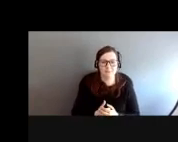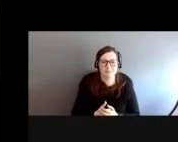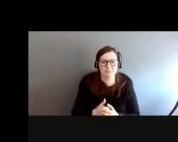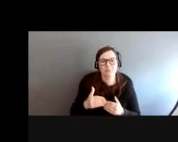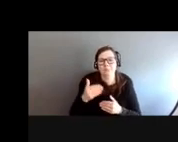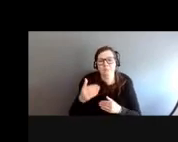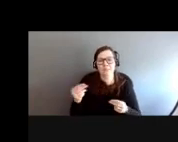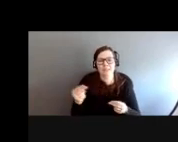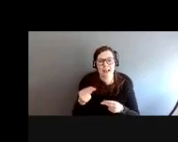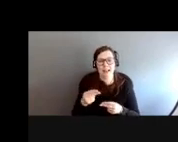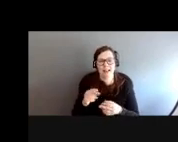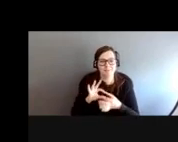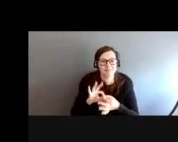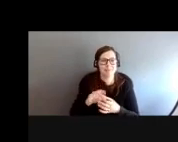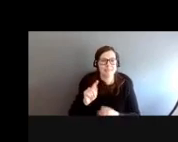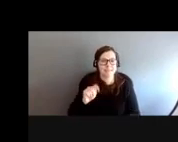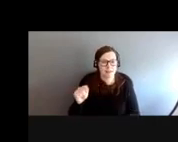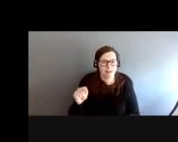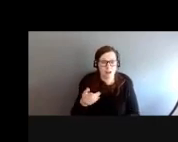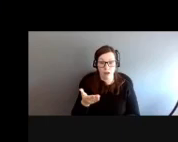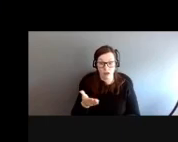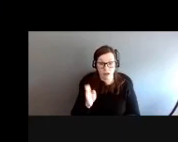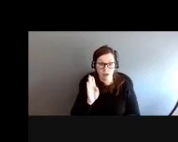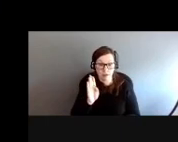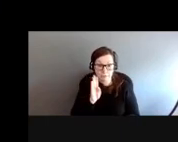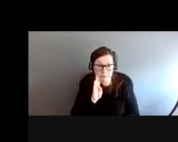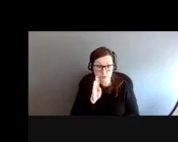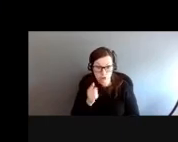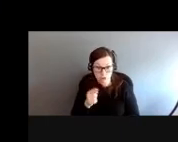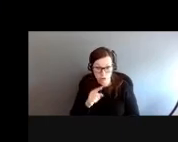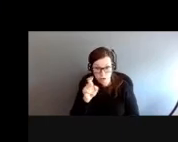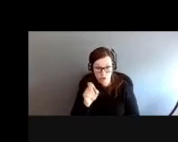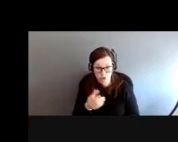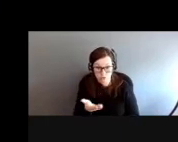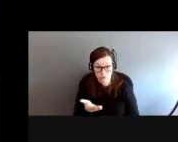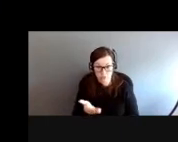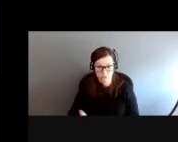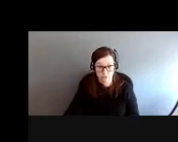TikTok. Is a question from Behishta? Just checking.